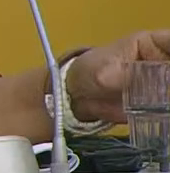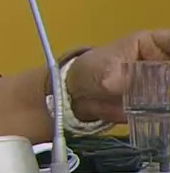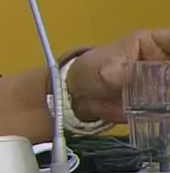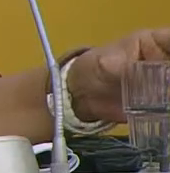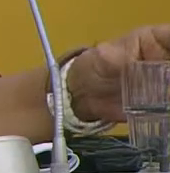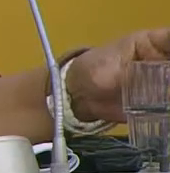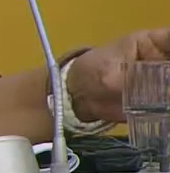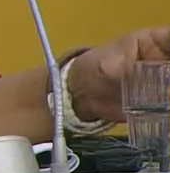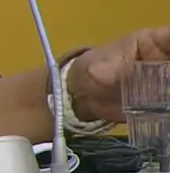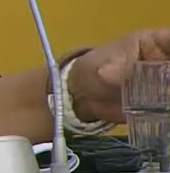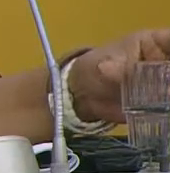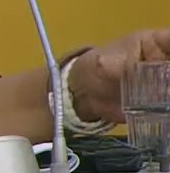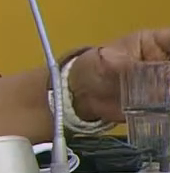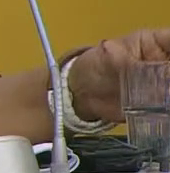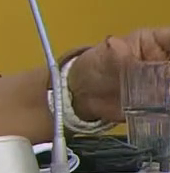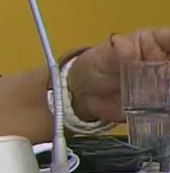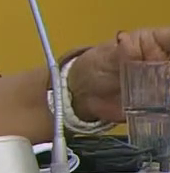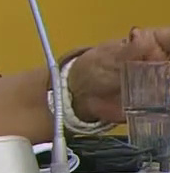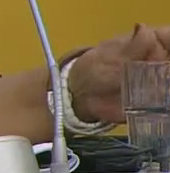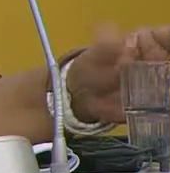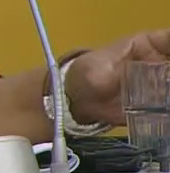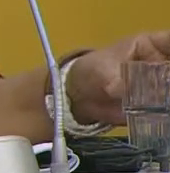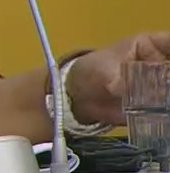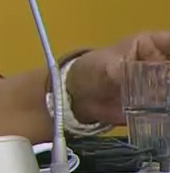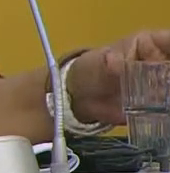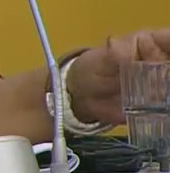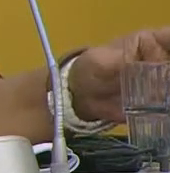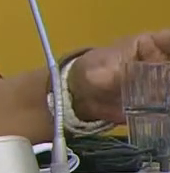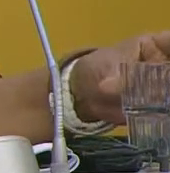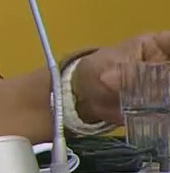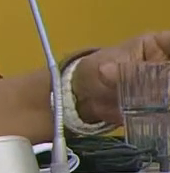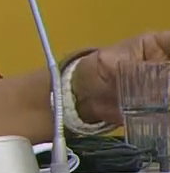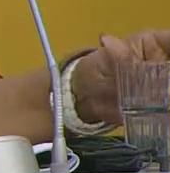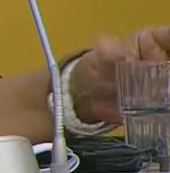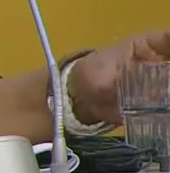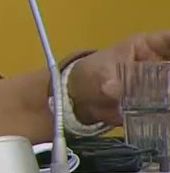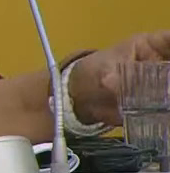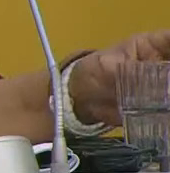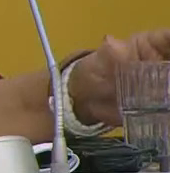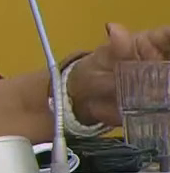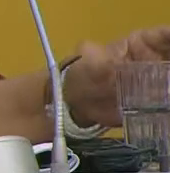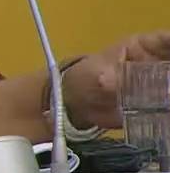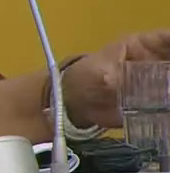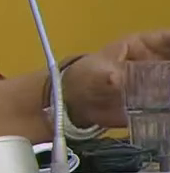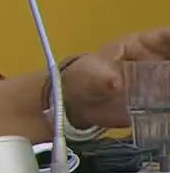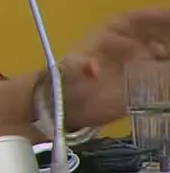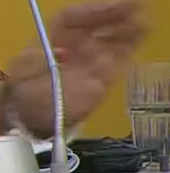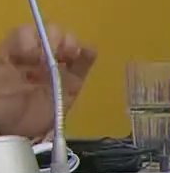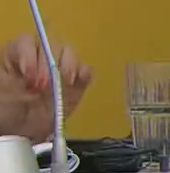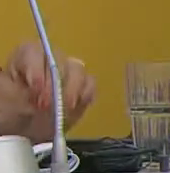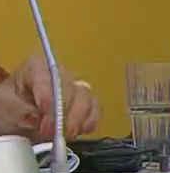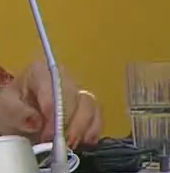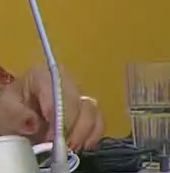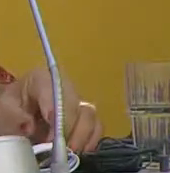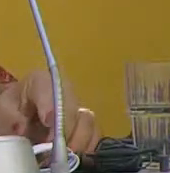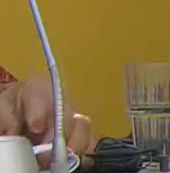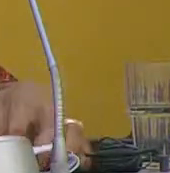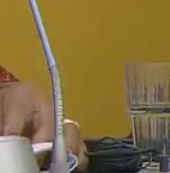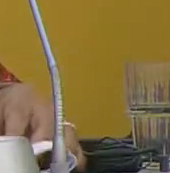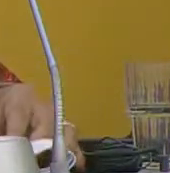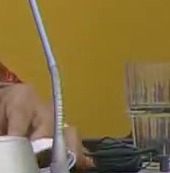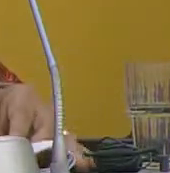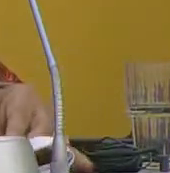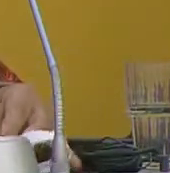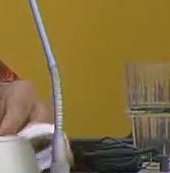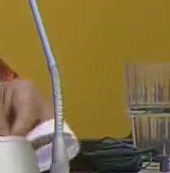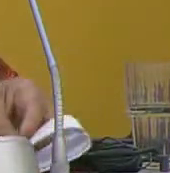the State Capture Commission is concerned. Are you now in a piecemeal approach before that, responding and